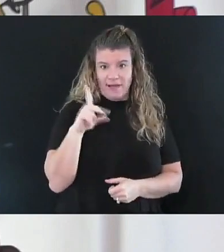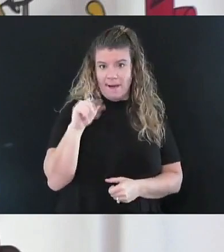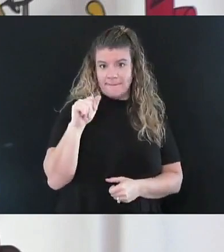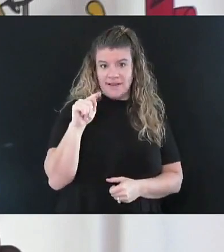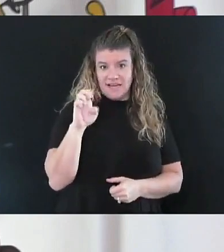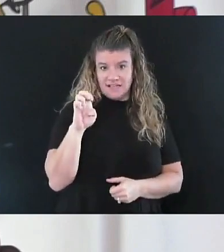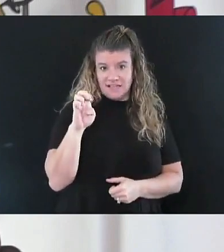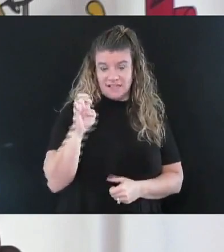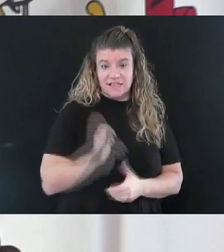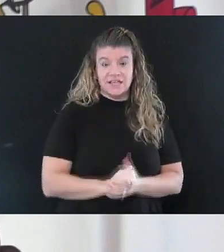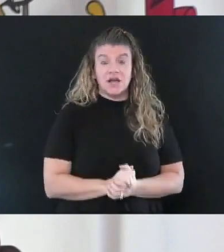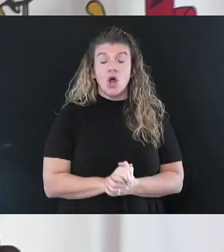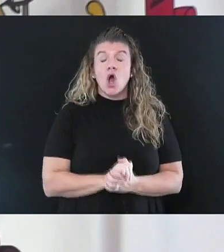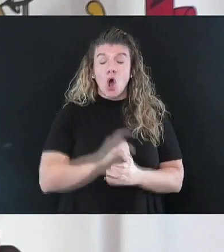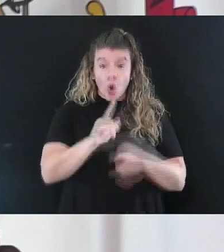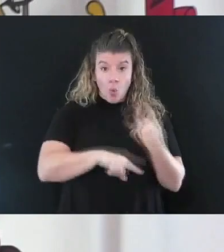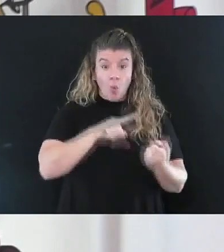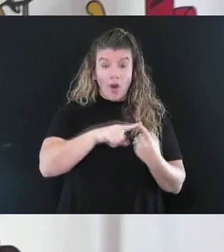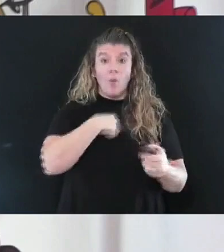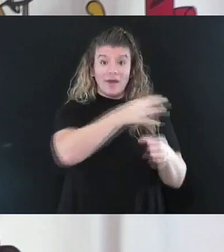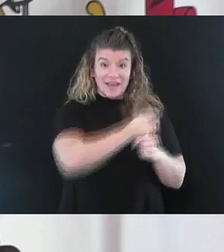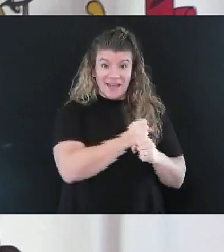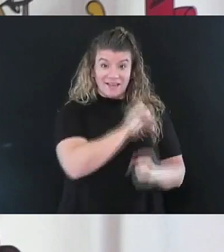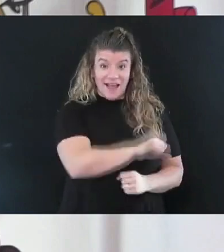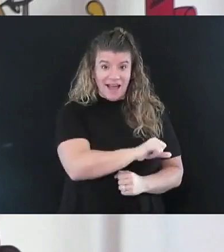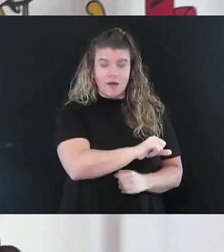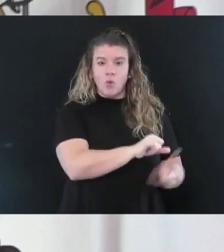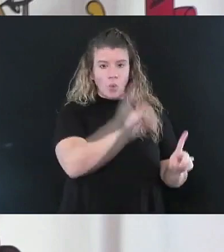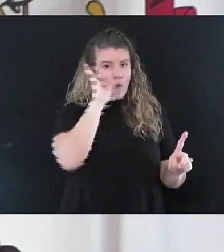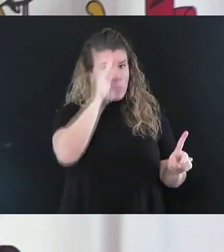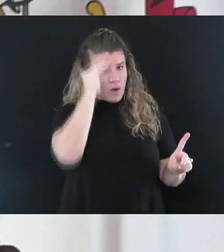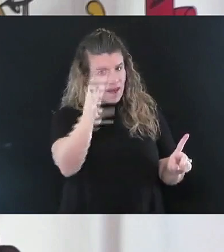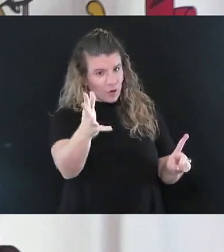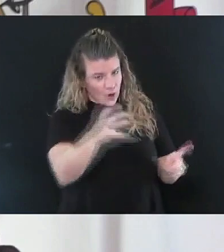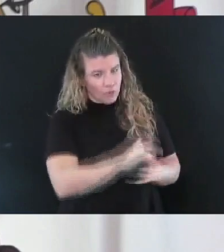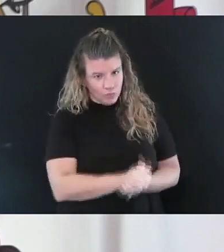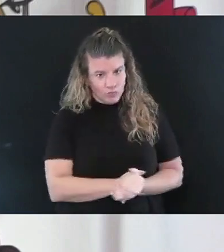As soon as I get that, I will tell you. But